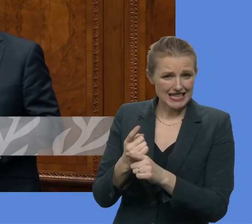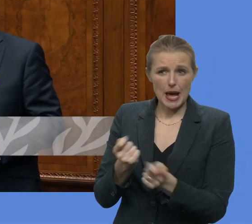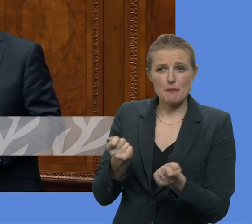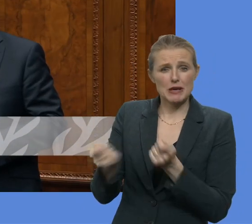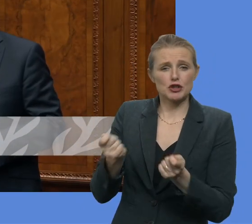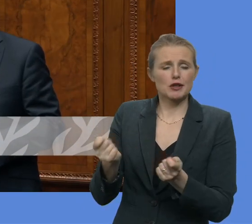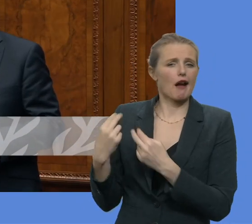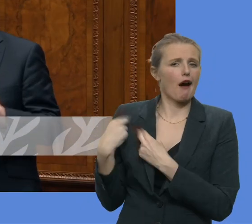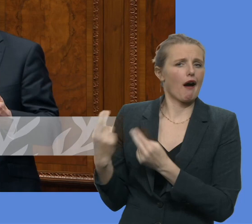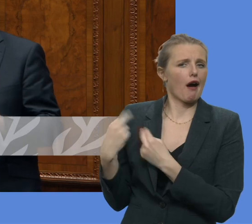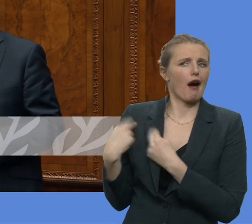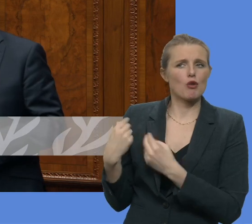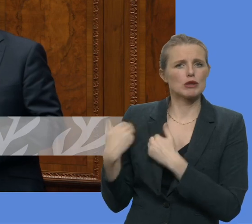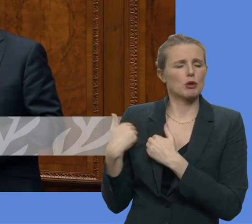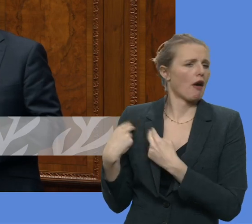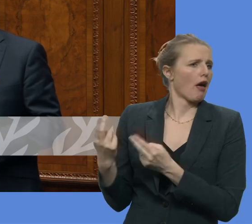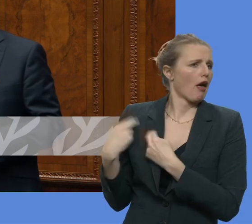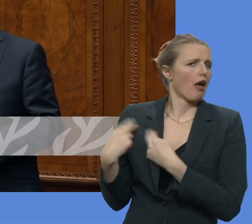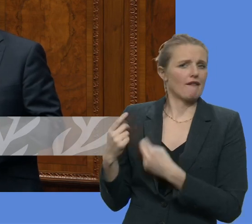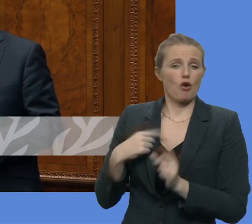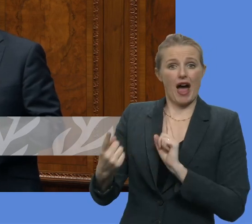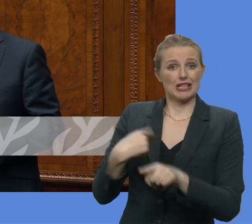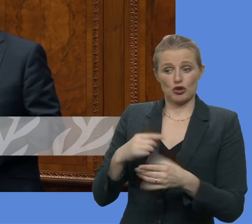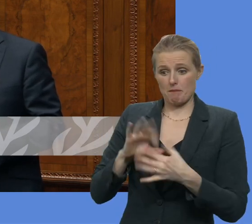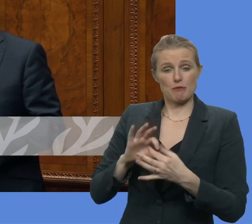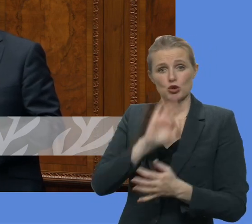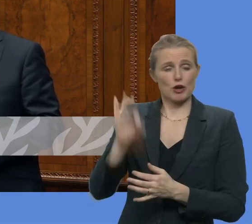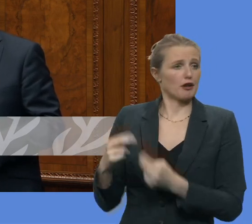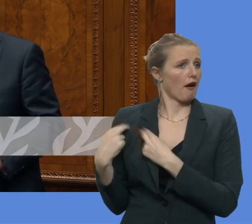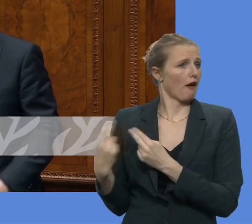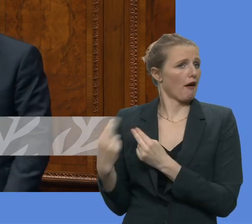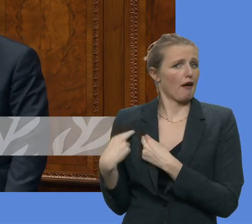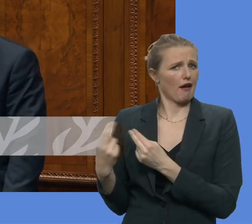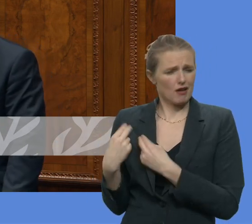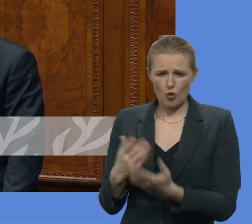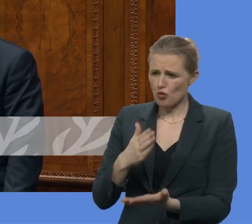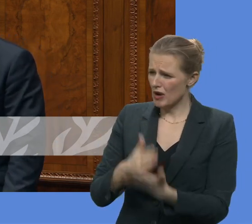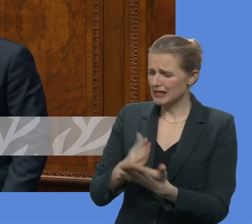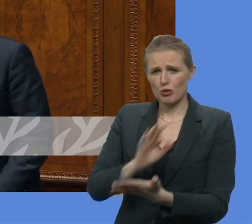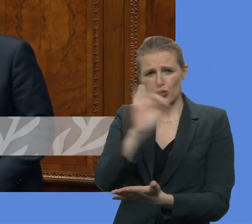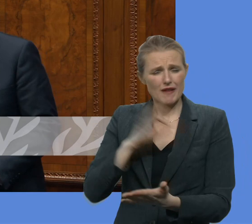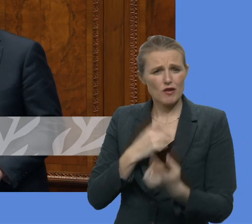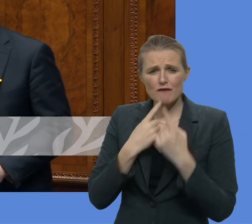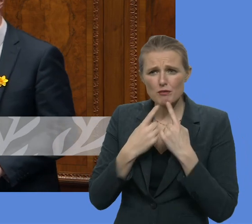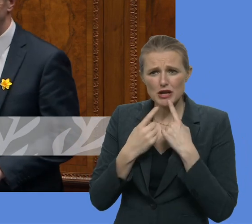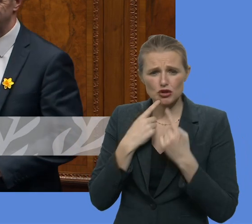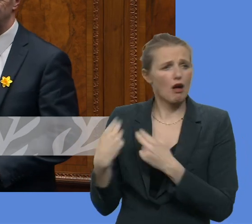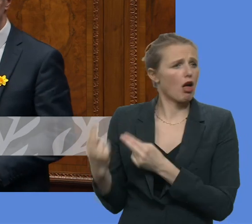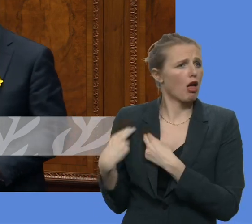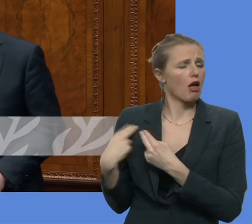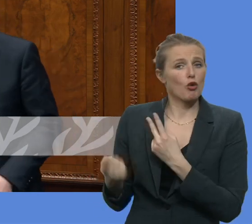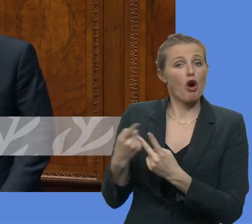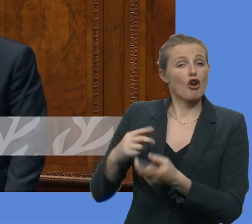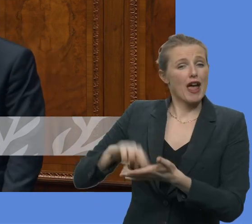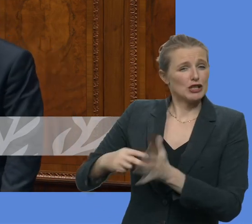abdicate responsibility for answering members' questions, reasonable requests for information to other agencies